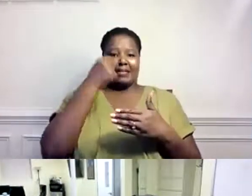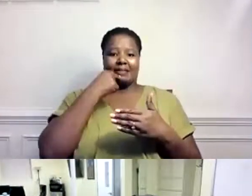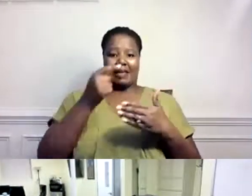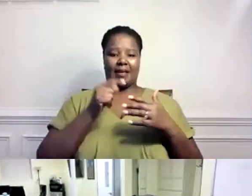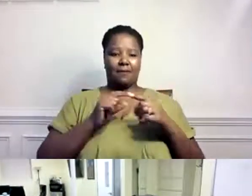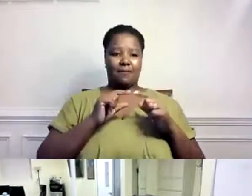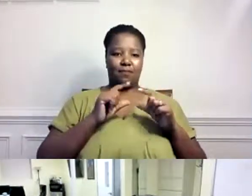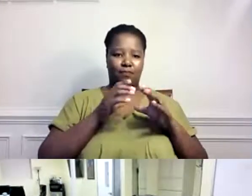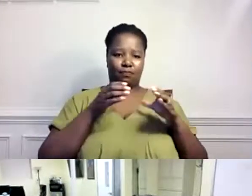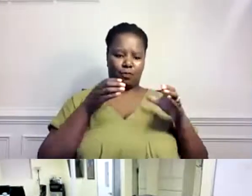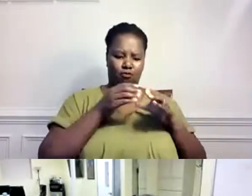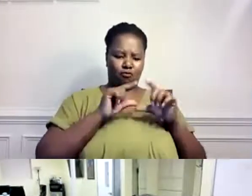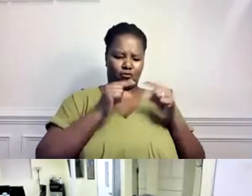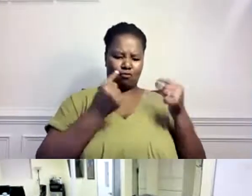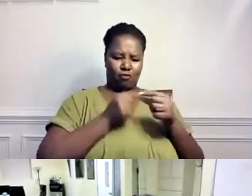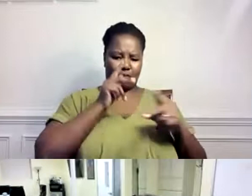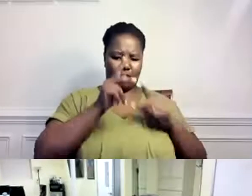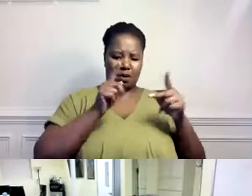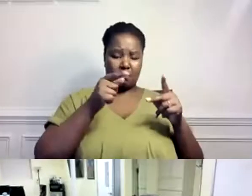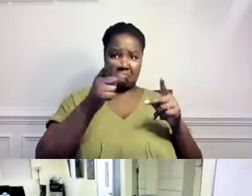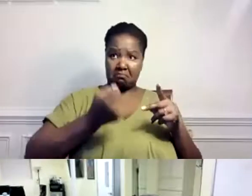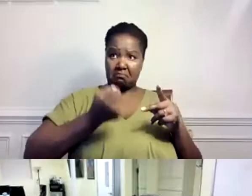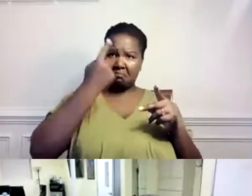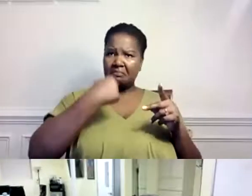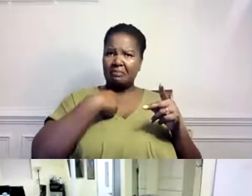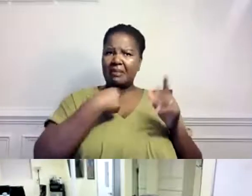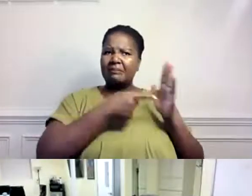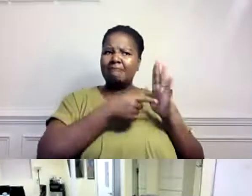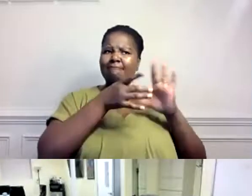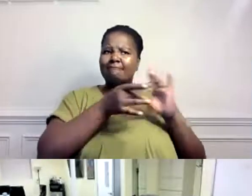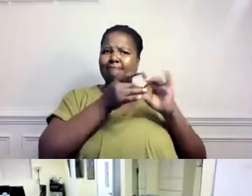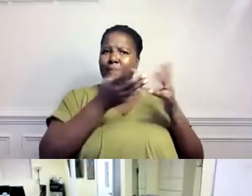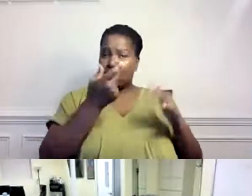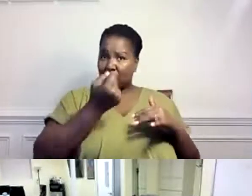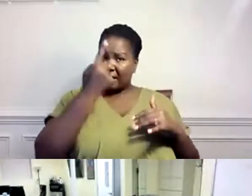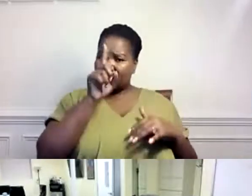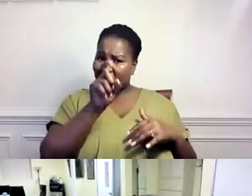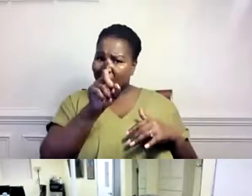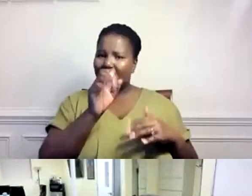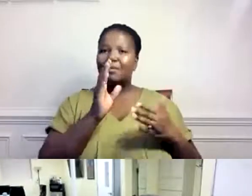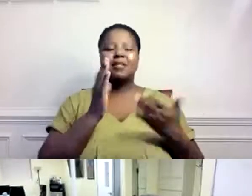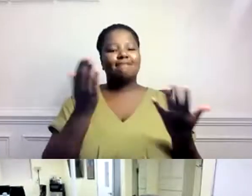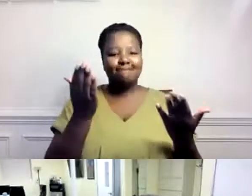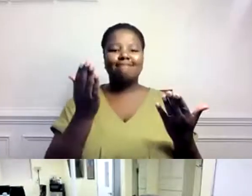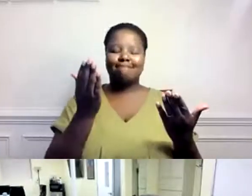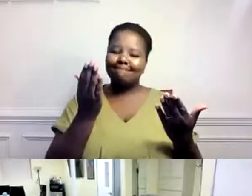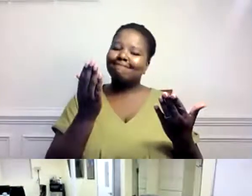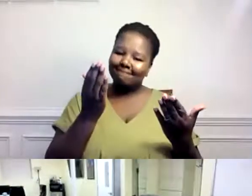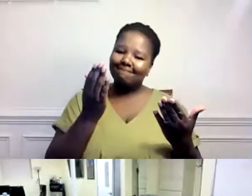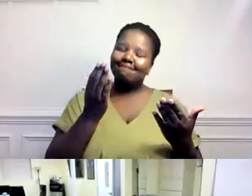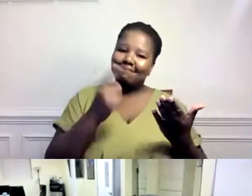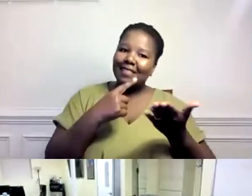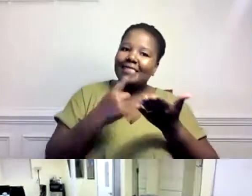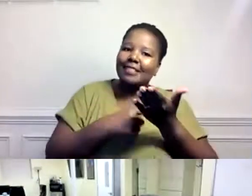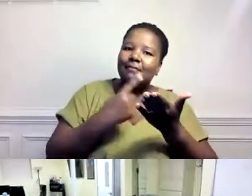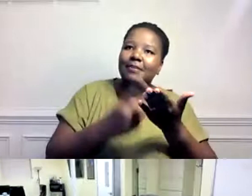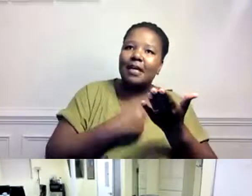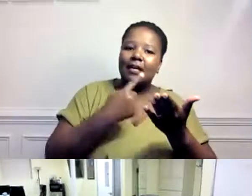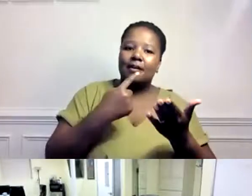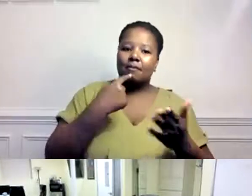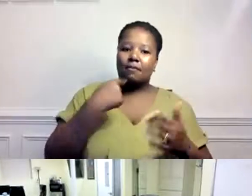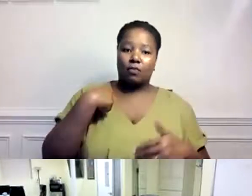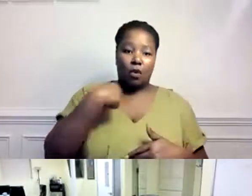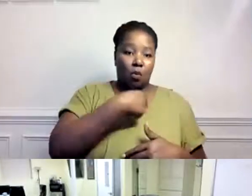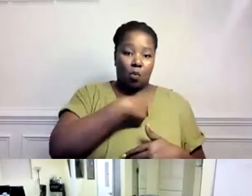see, do you understand what I'm trying to say here? But it can get challenging because sometimes we,